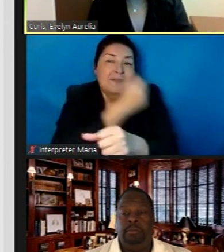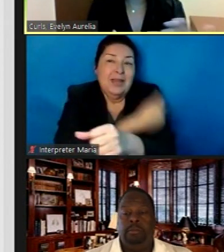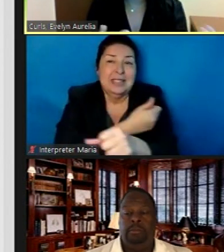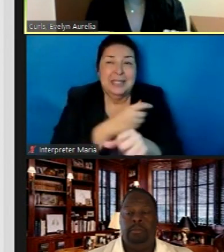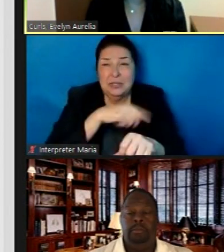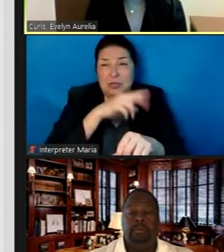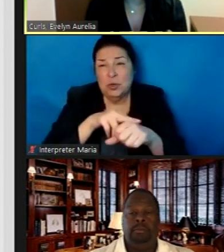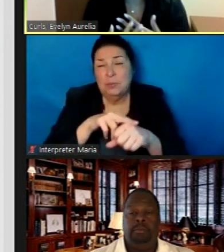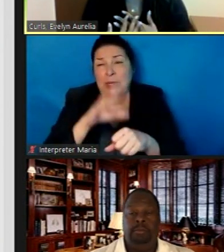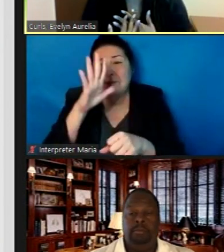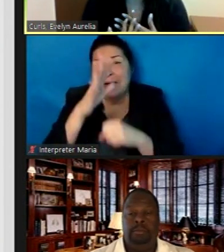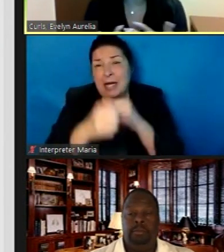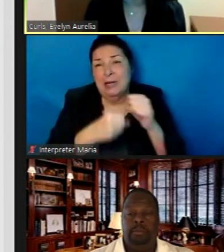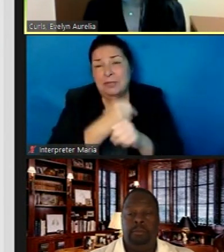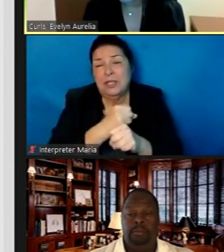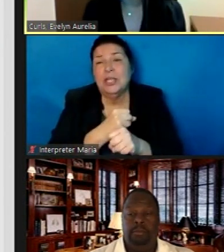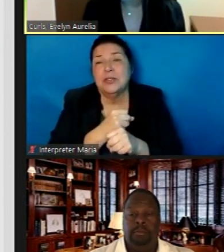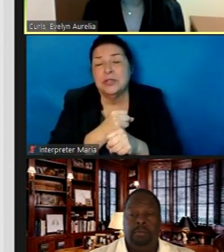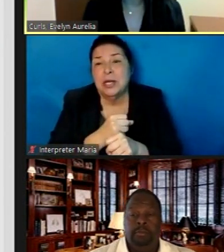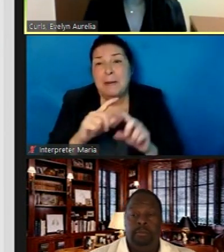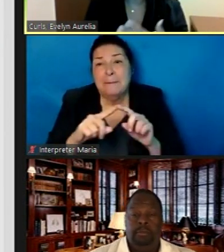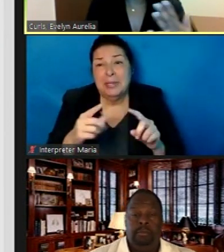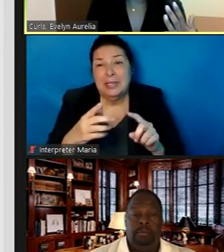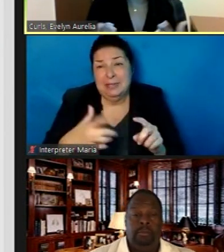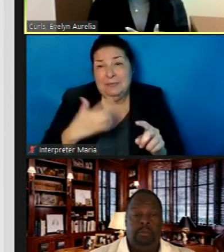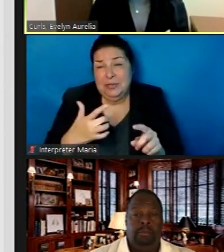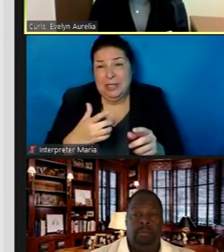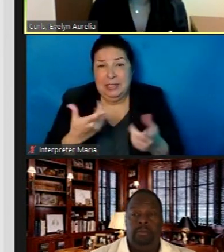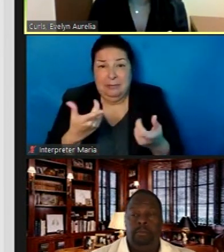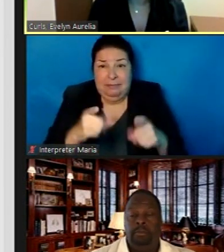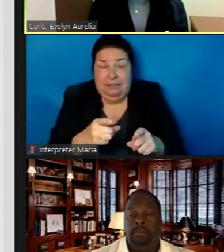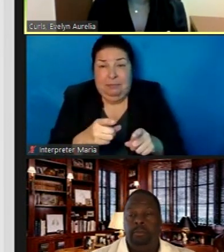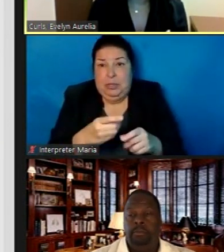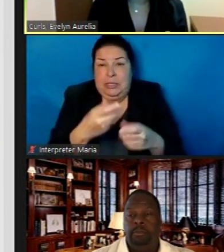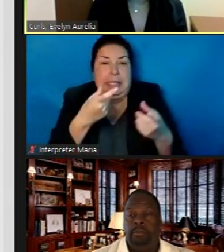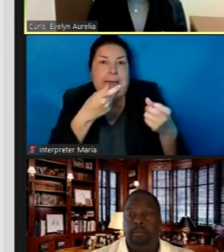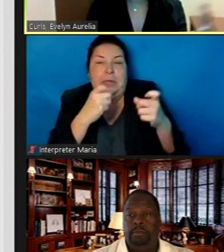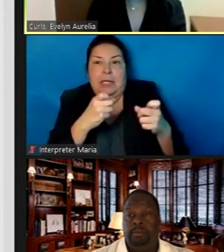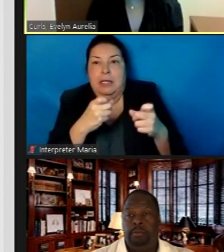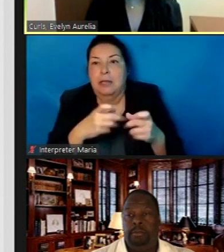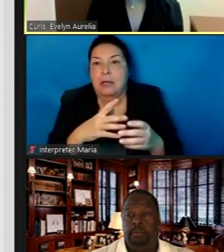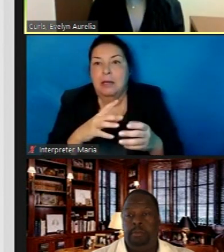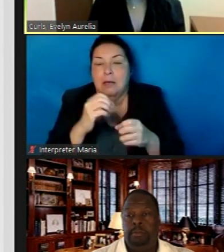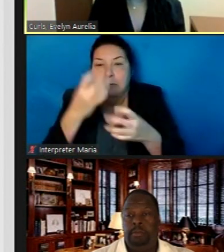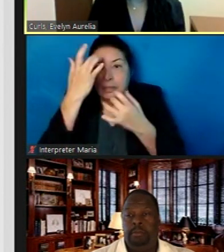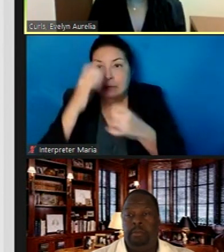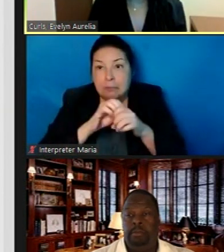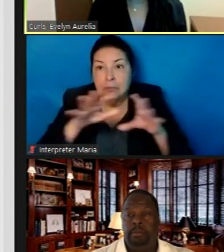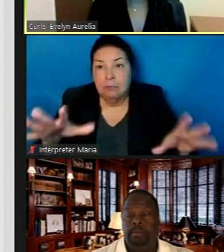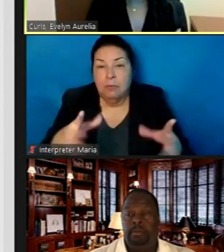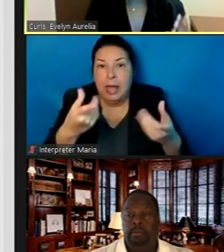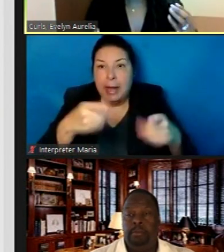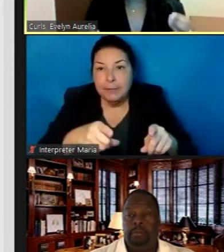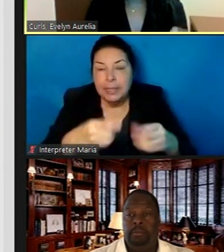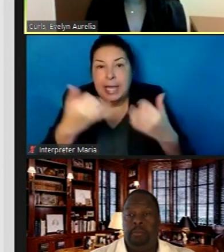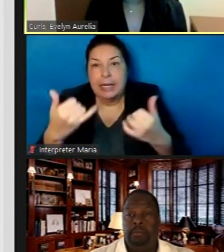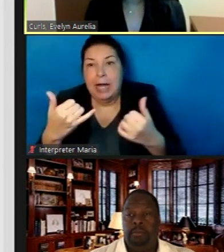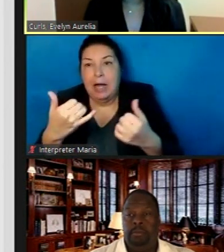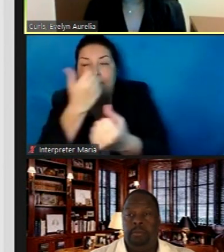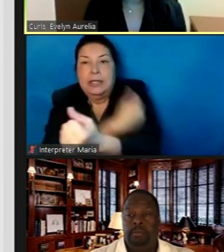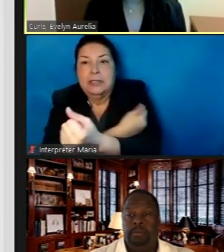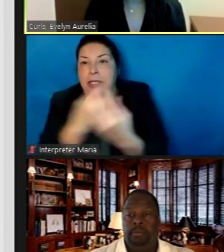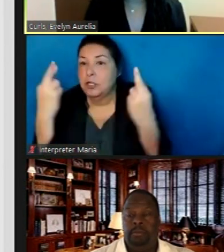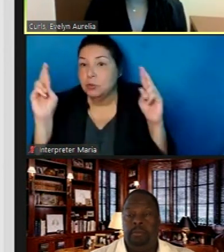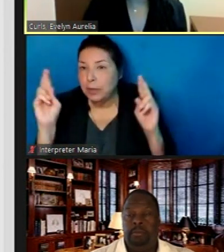they're made. And this was made what feels like overnight because we just had this pandemic breakout and now we have a vaccine already. So the reason why